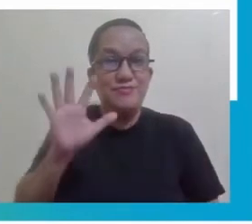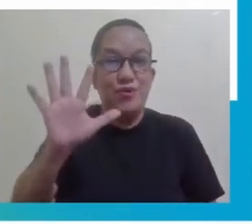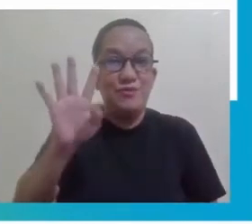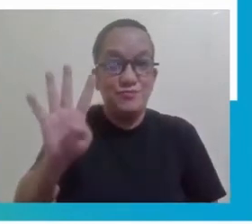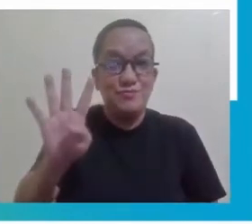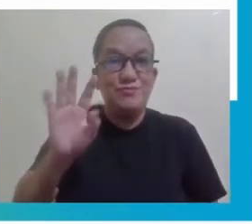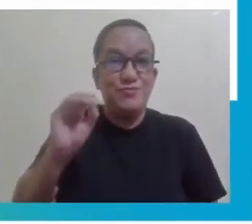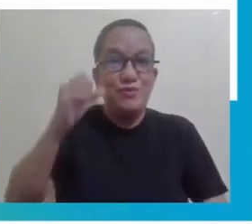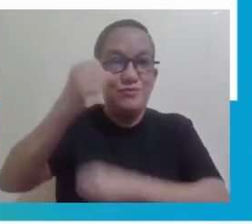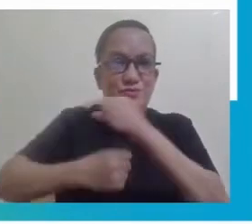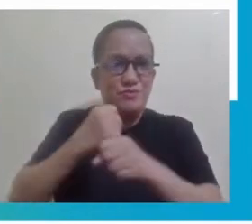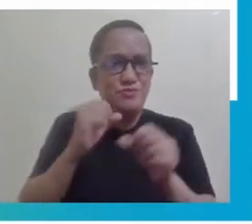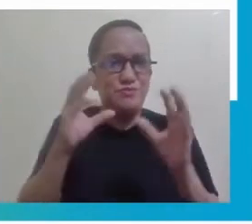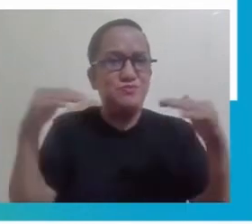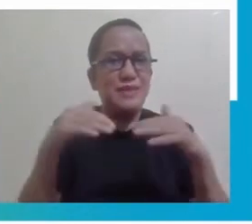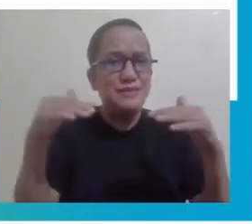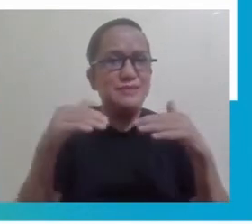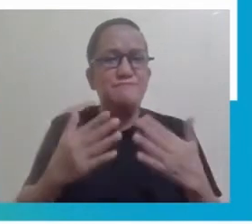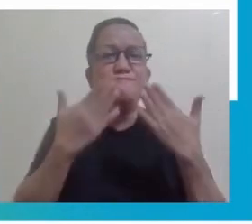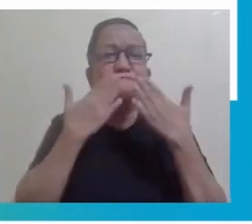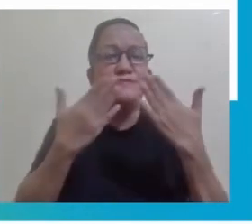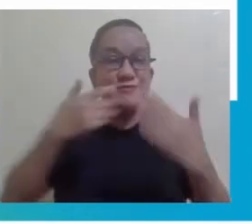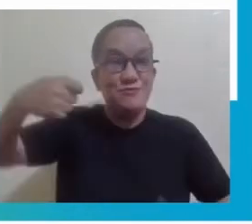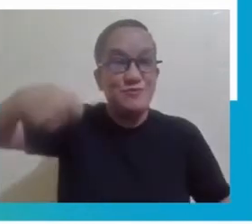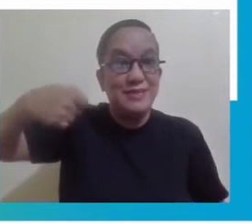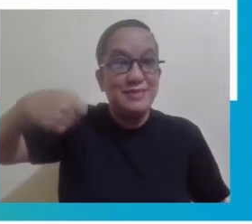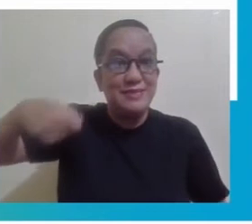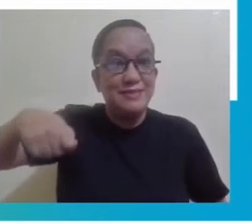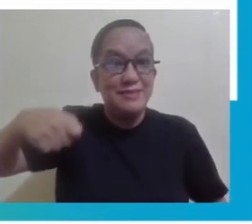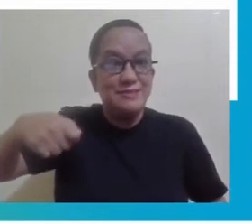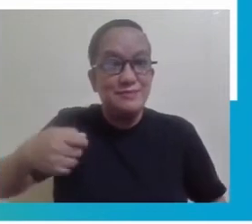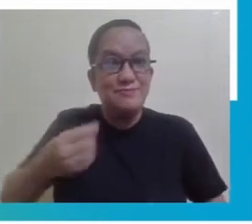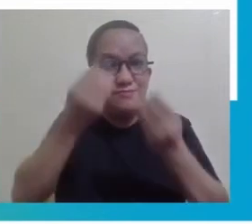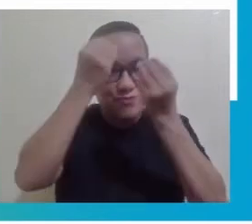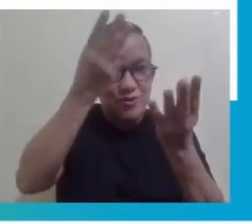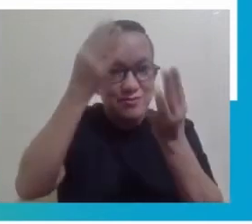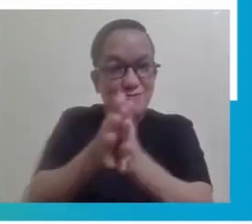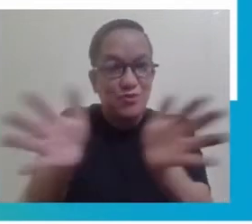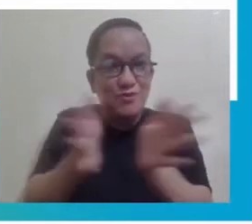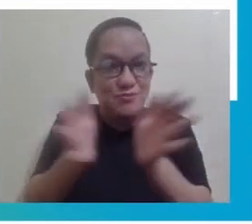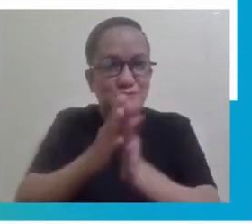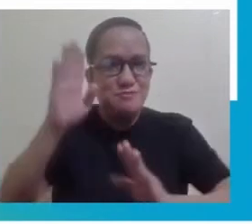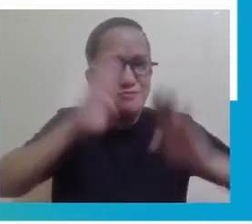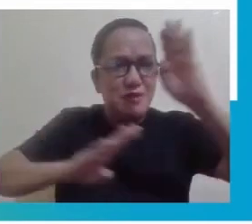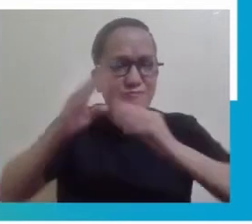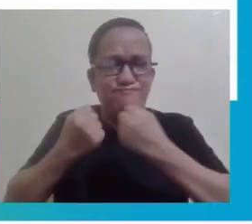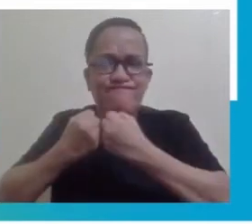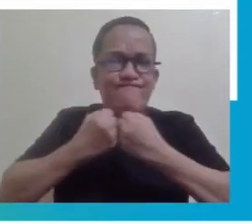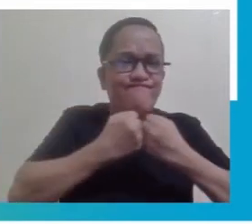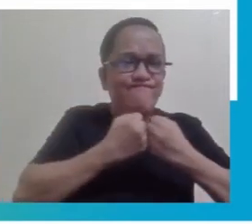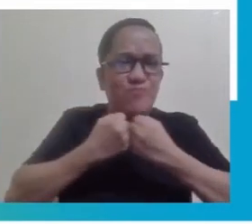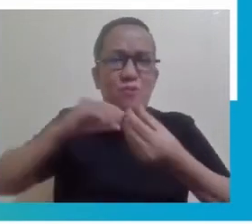you, Mr. President, for giving us the opportunity to raise our concerns. This is our first meeting with you since you took the